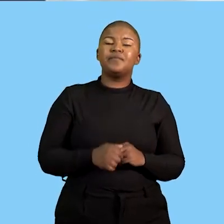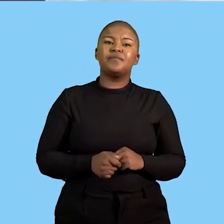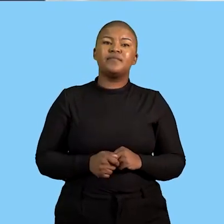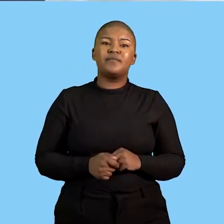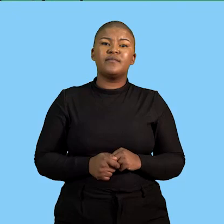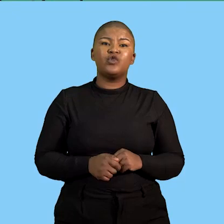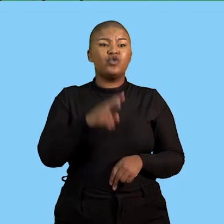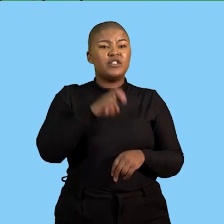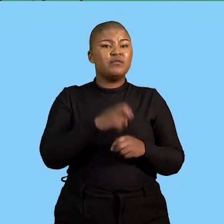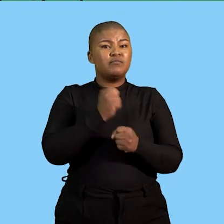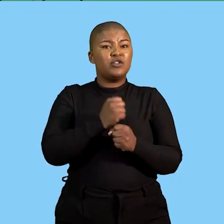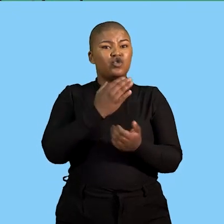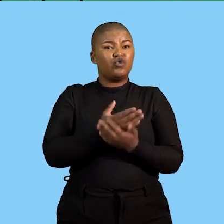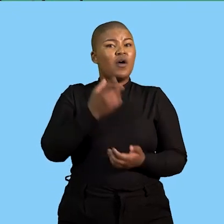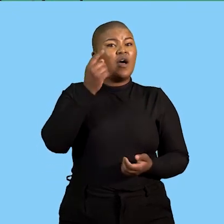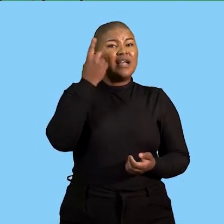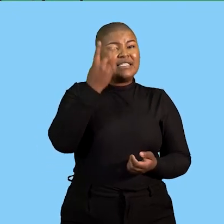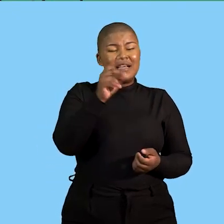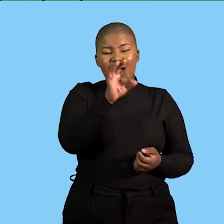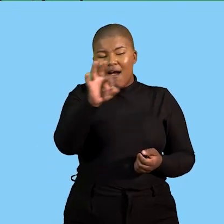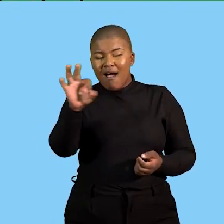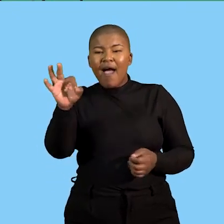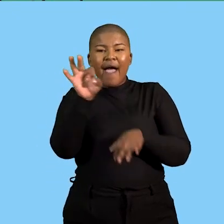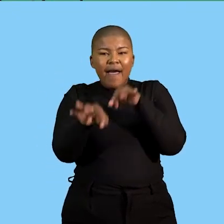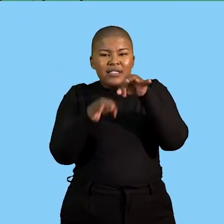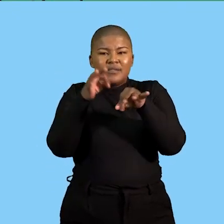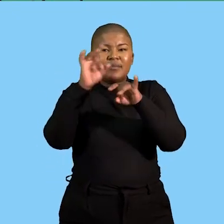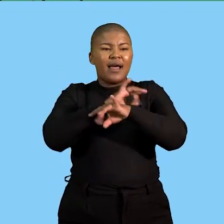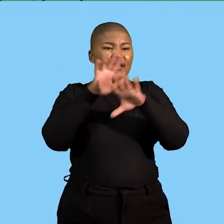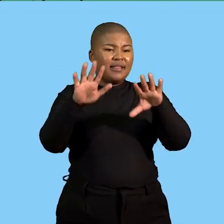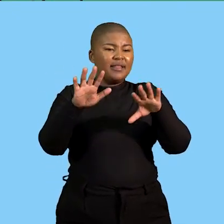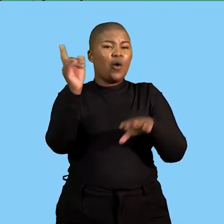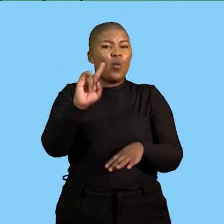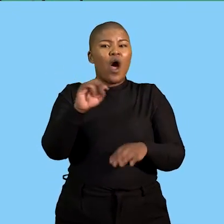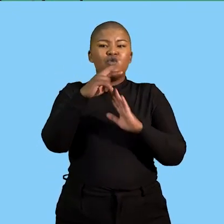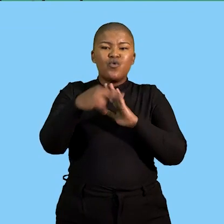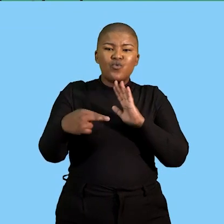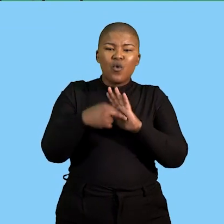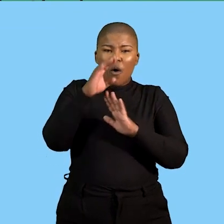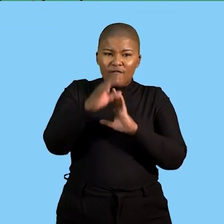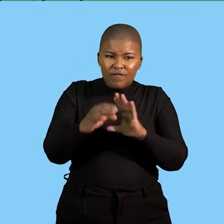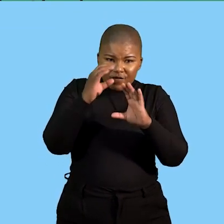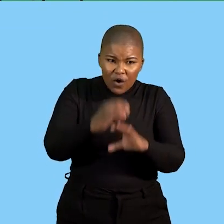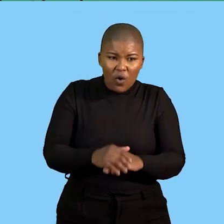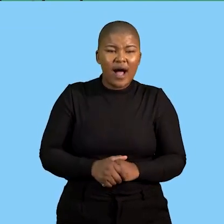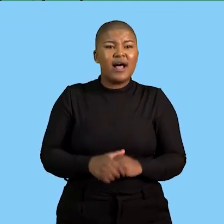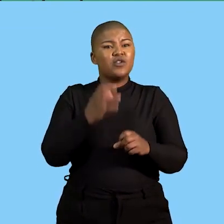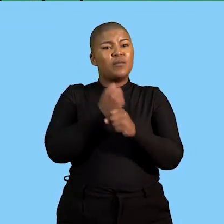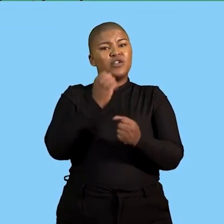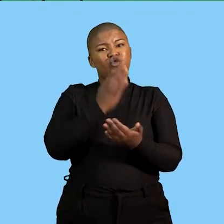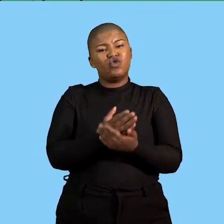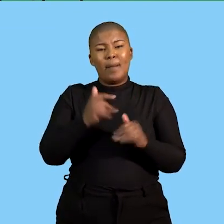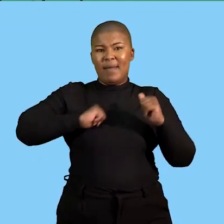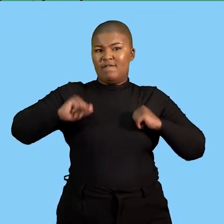the understanding that they emphasize on allocating a task according to the role, and they also talk about maximizing